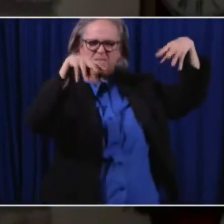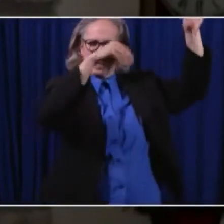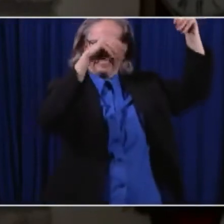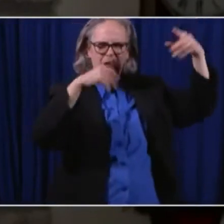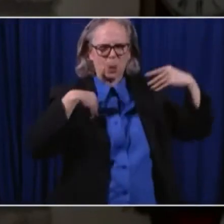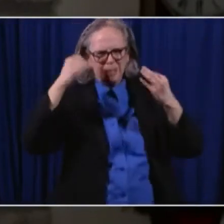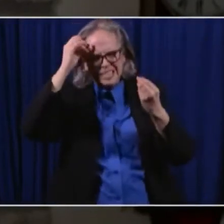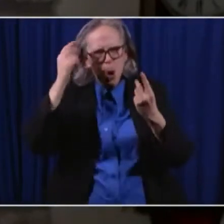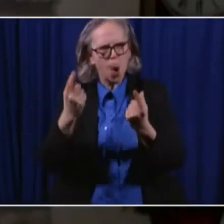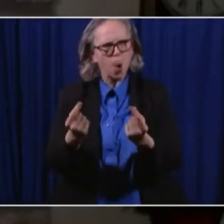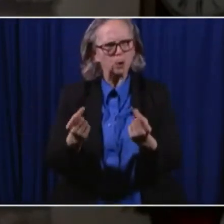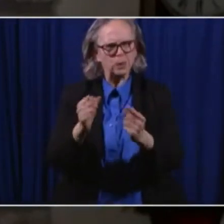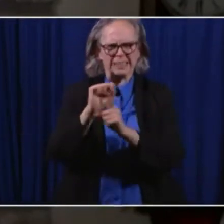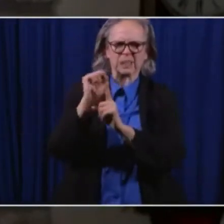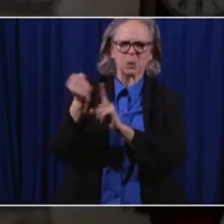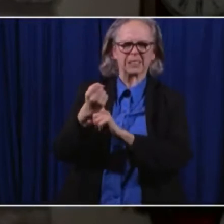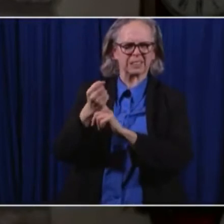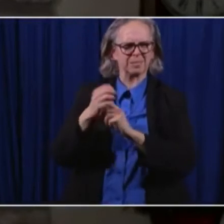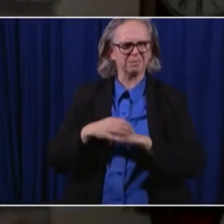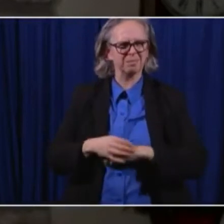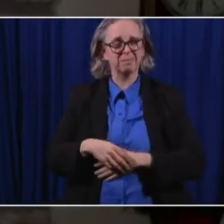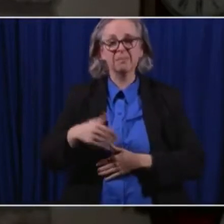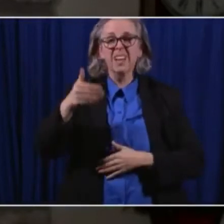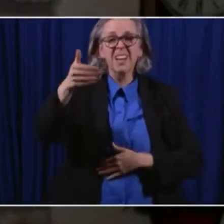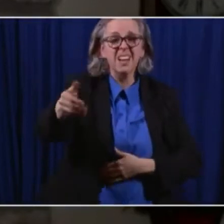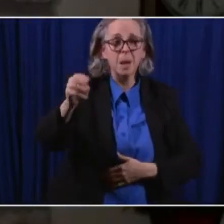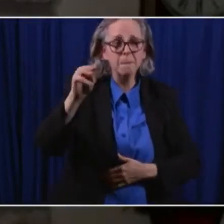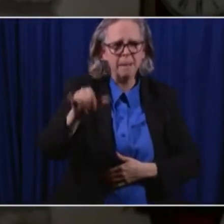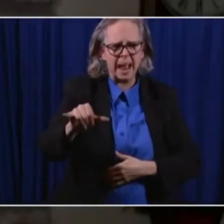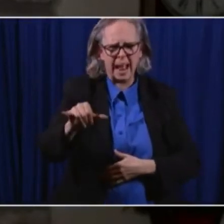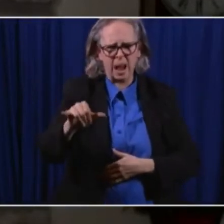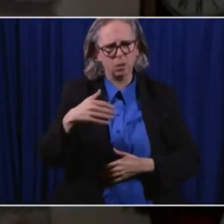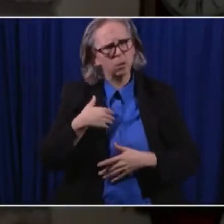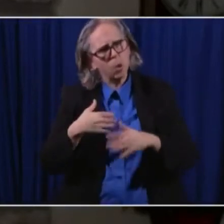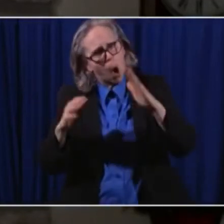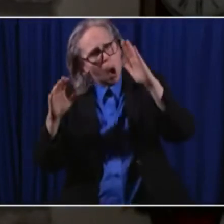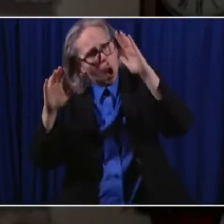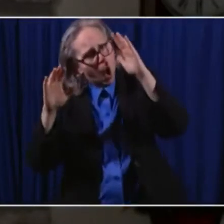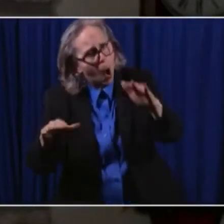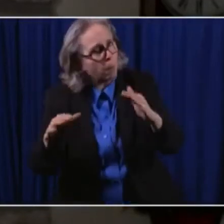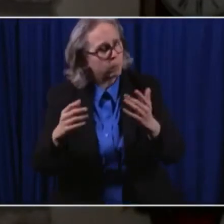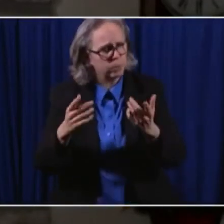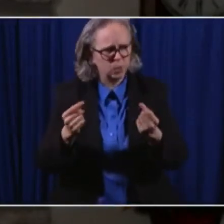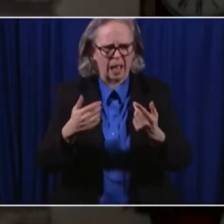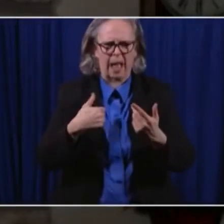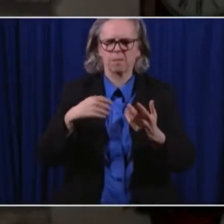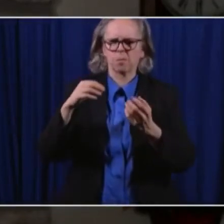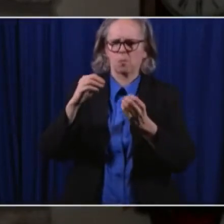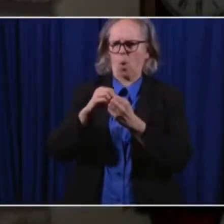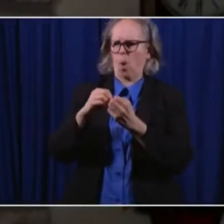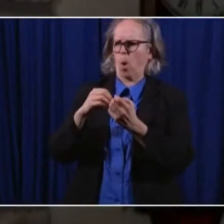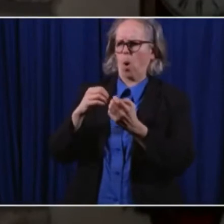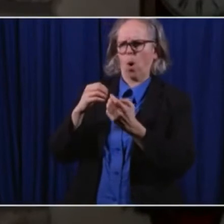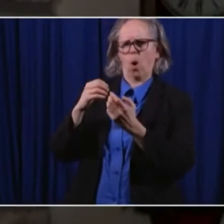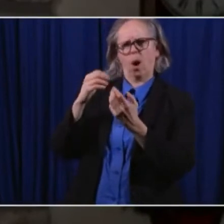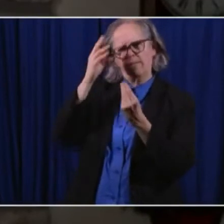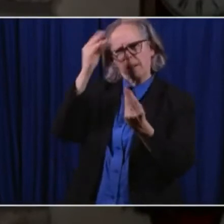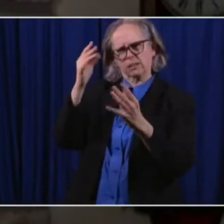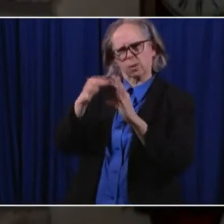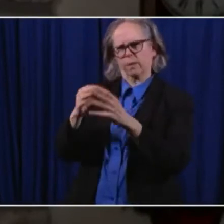by May, we hope we're going to be a lot better. We think we're going to have a tough time for the next few